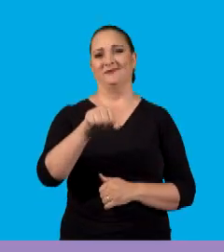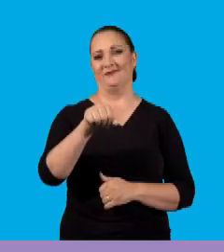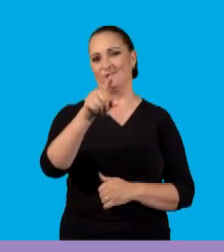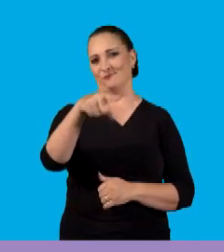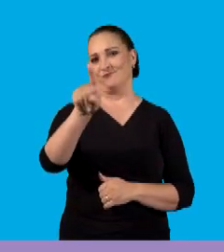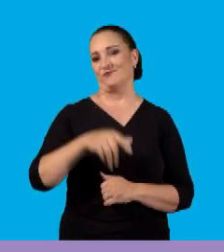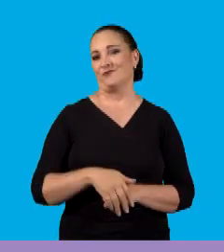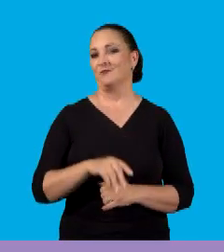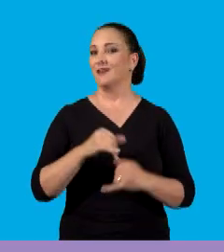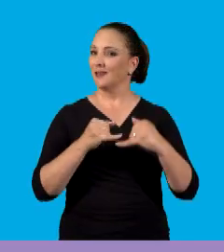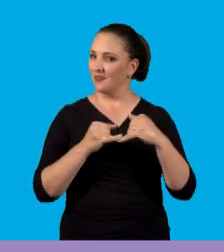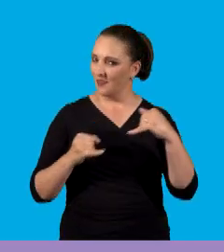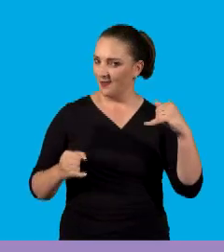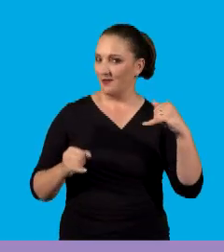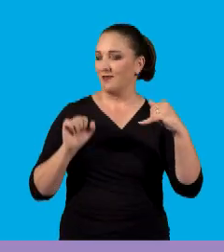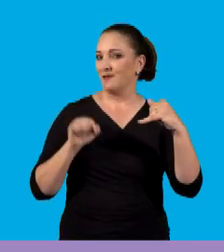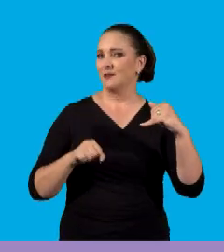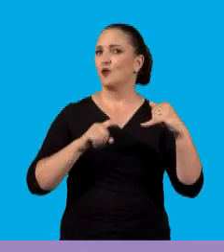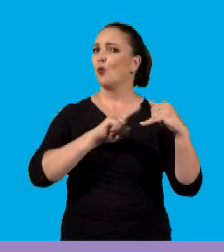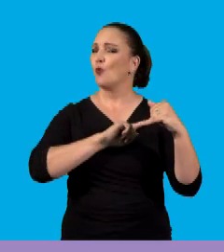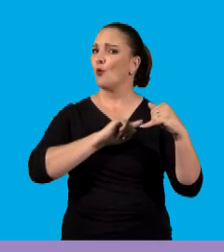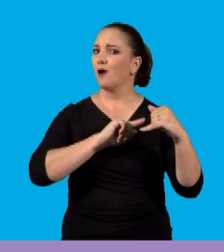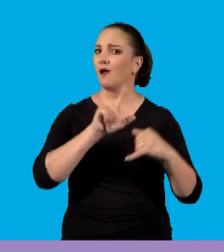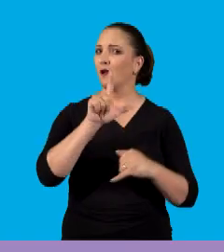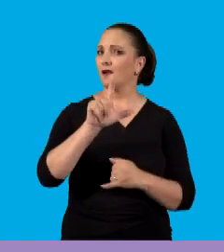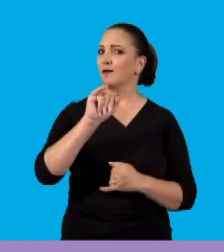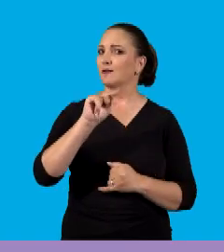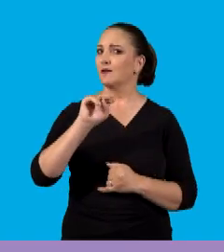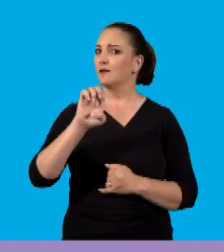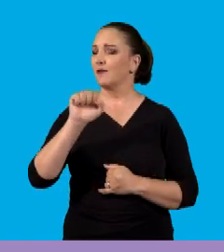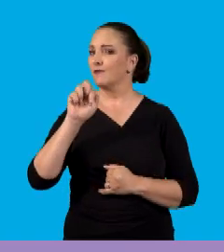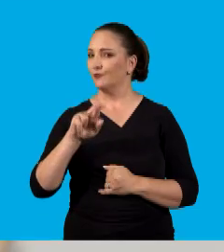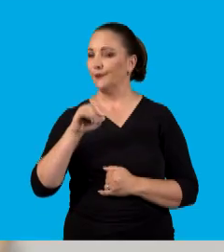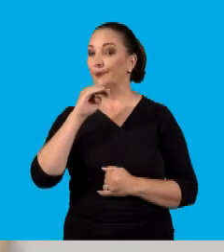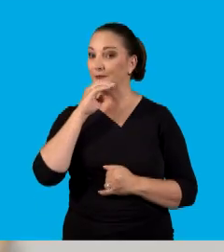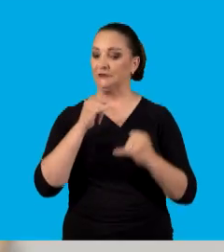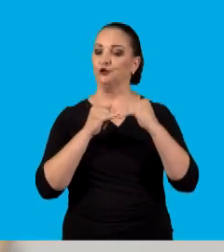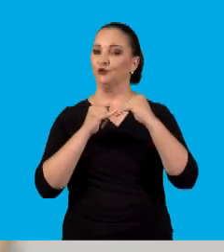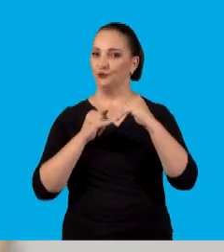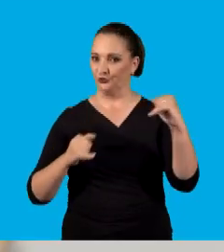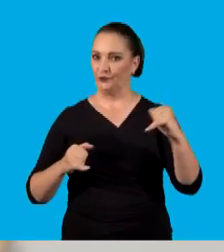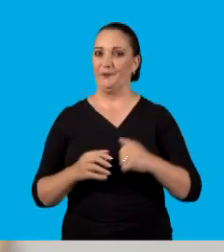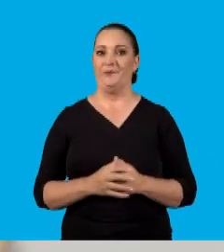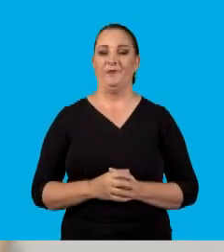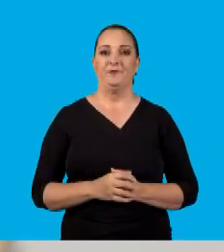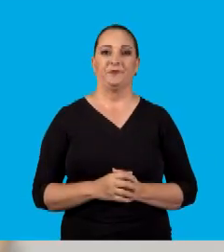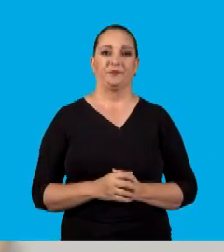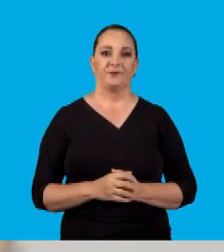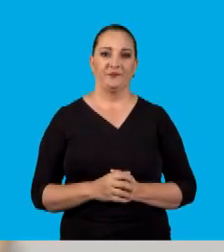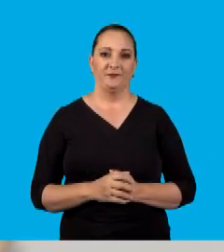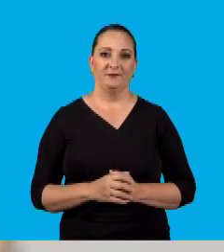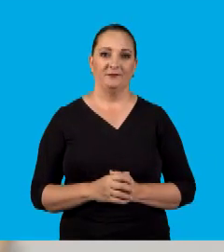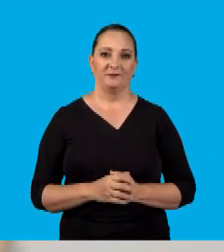Yes, you are correct. It is a linear graph. And why is it a linear graph? Because it is a